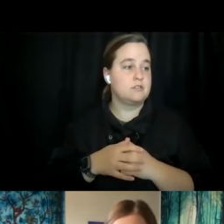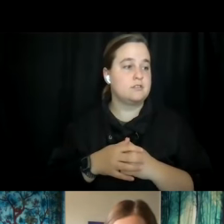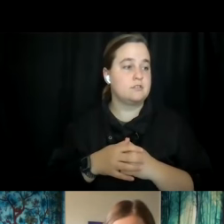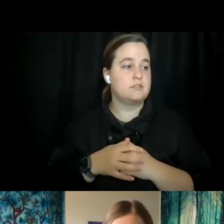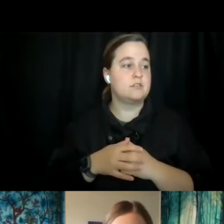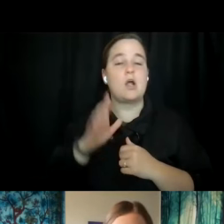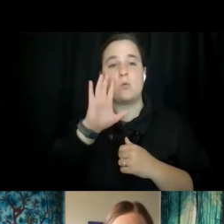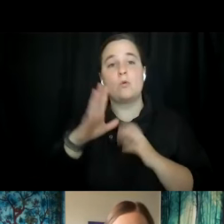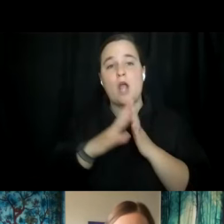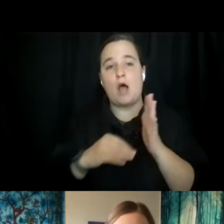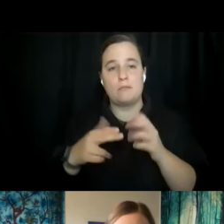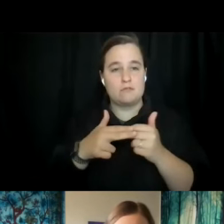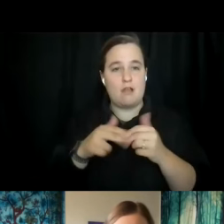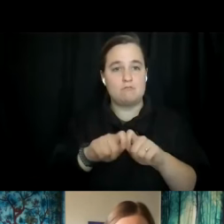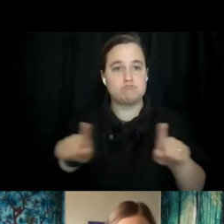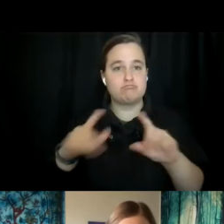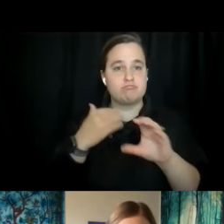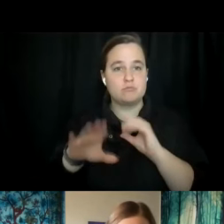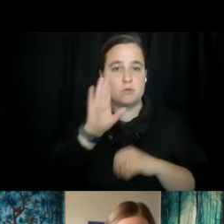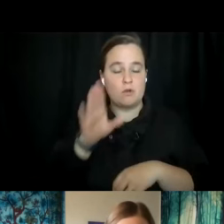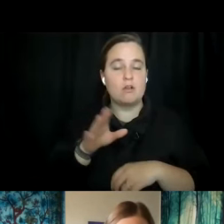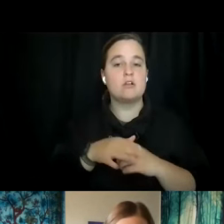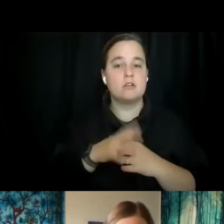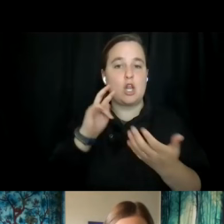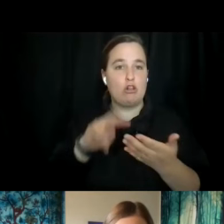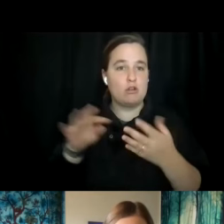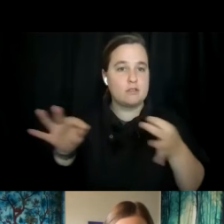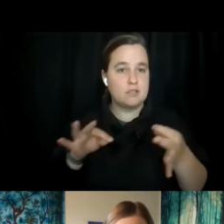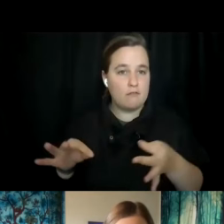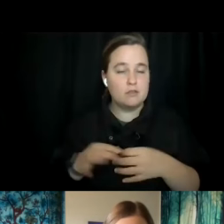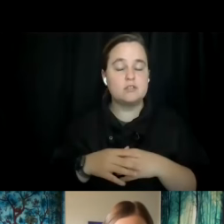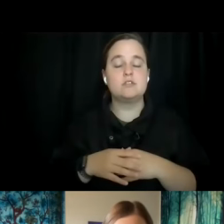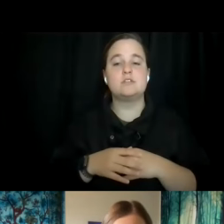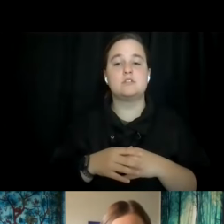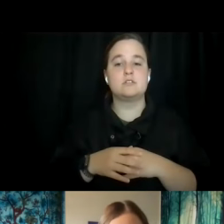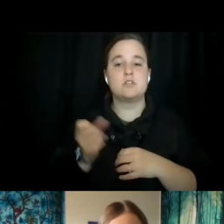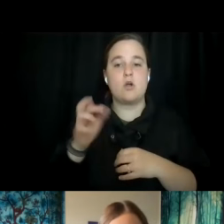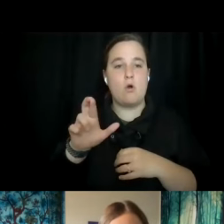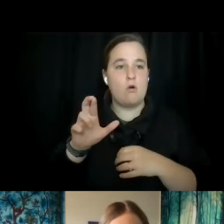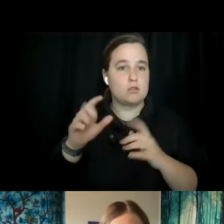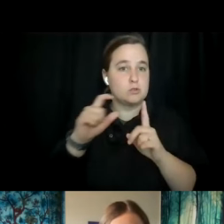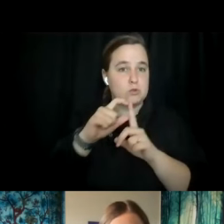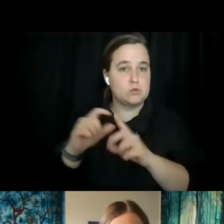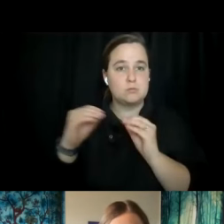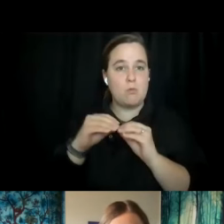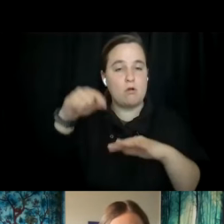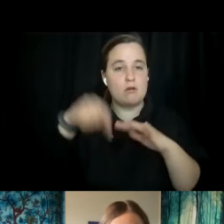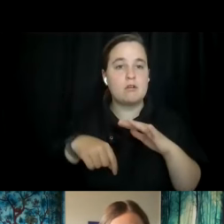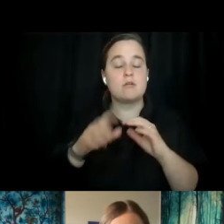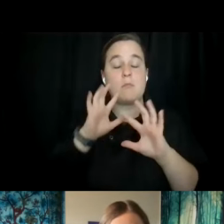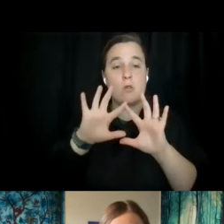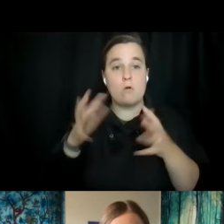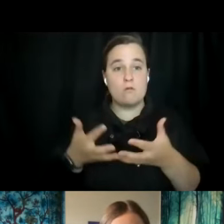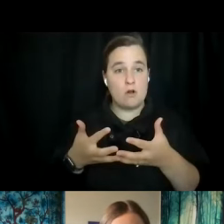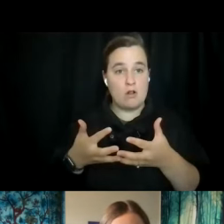copy of the slides if you want to look at these definitions or terms more in depth. The overall takeaway